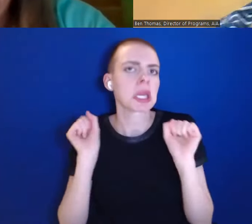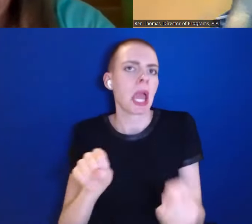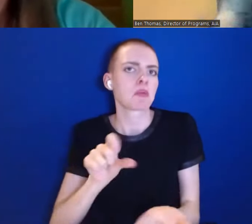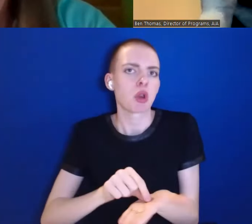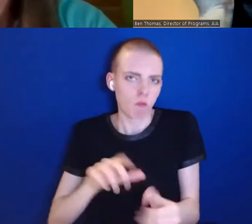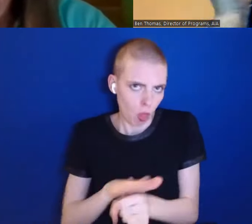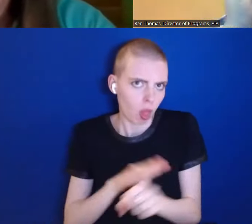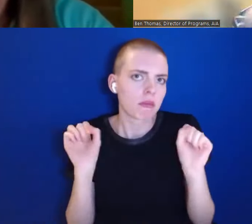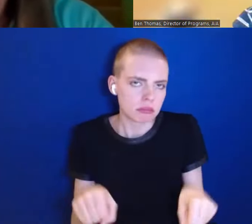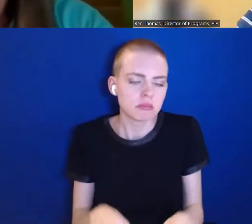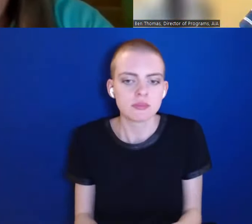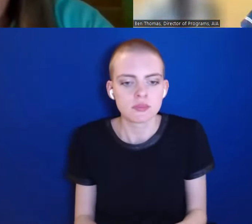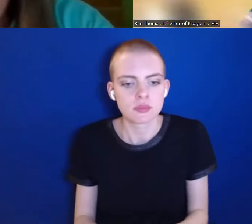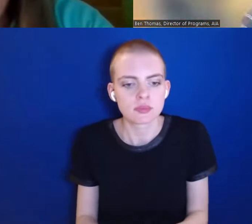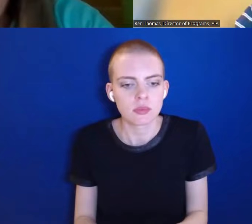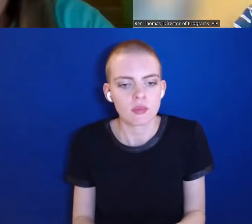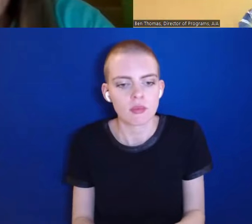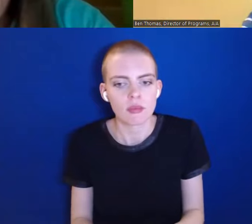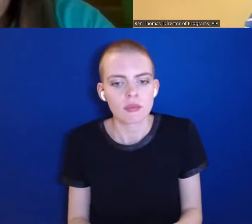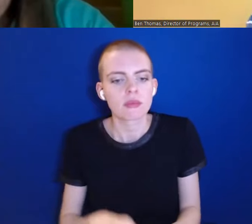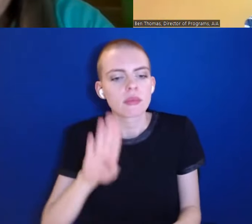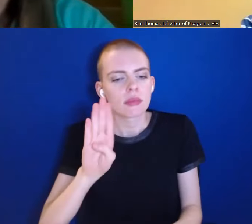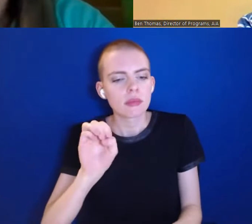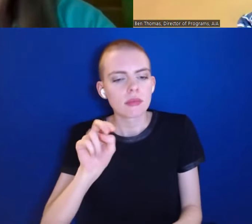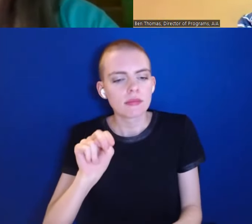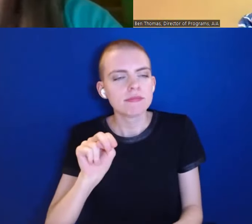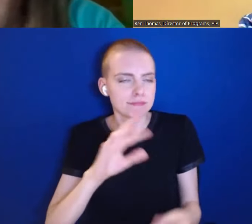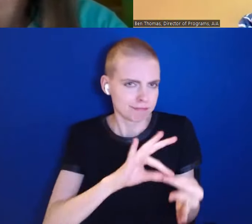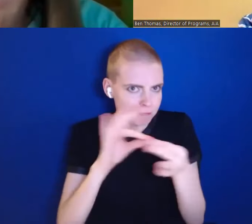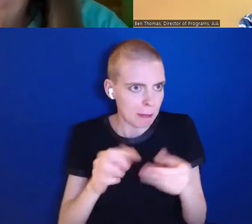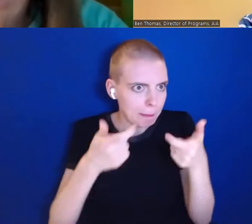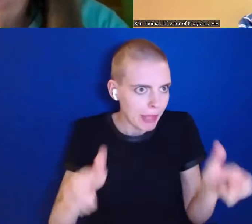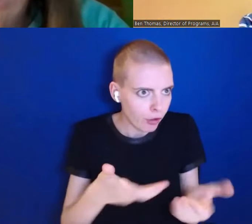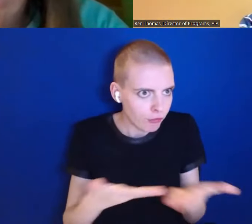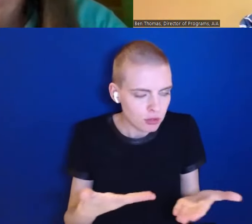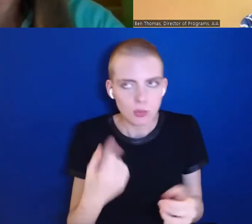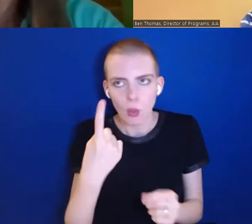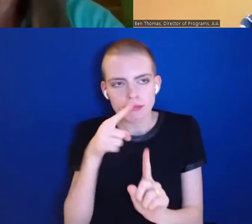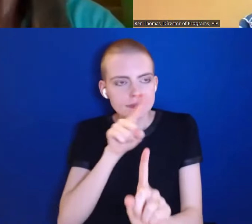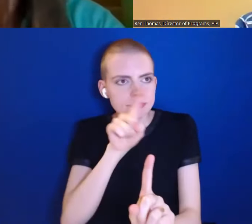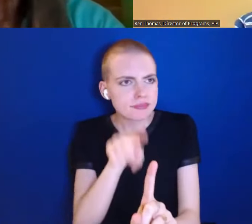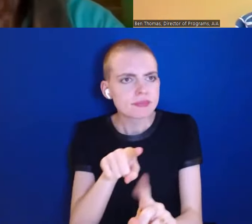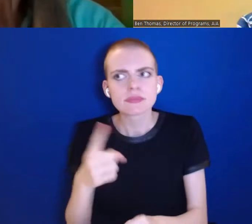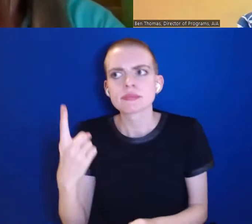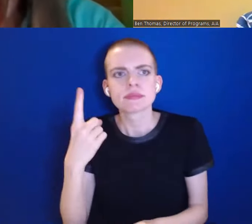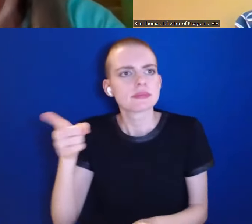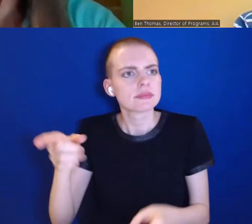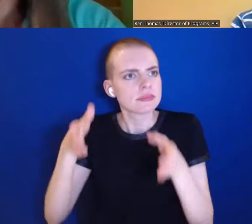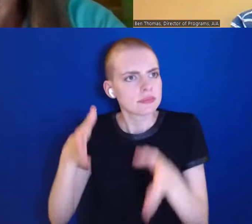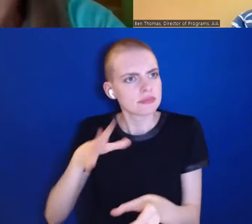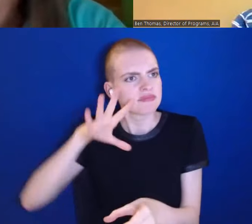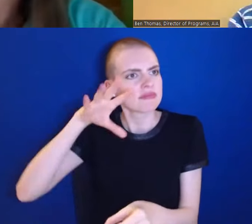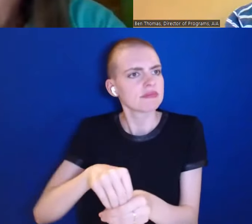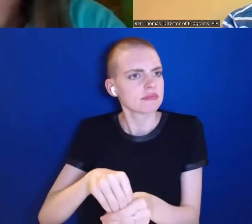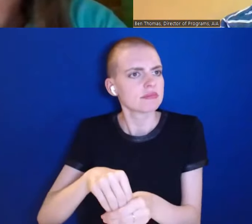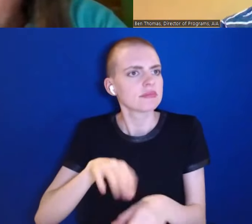Okay. And then speaking of big things, a question, we have a person who's actually working on 3D reconstruction